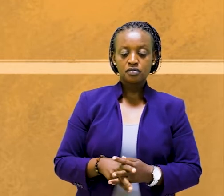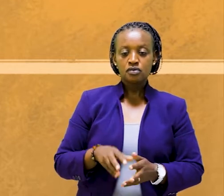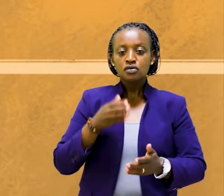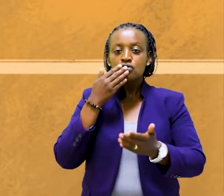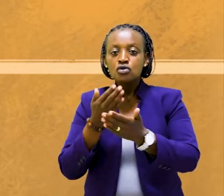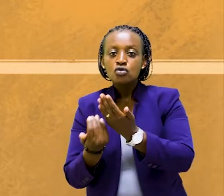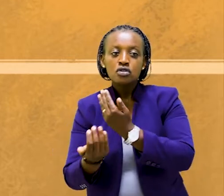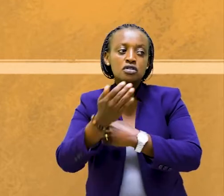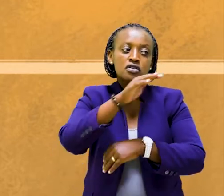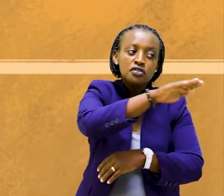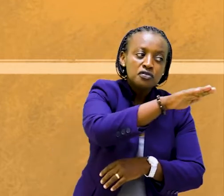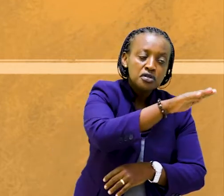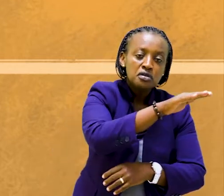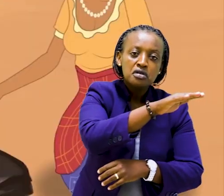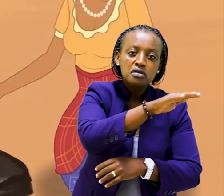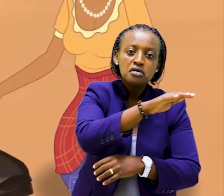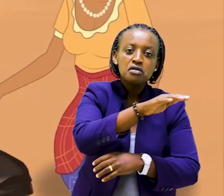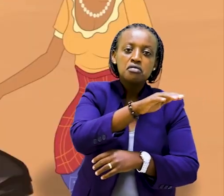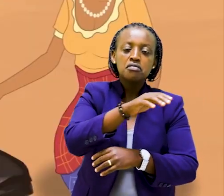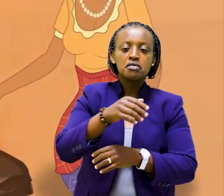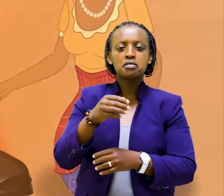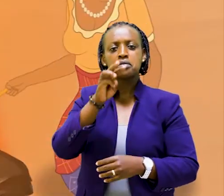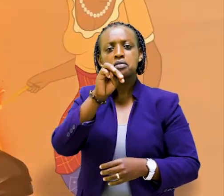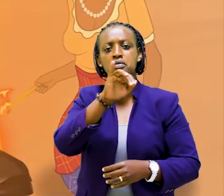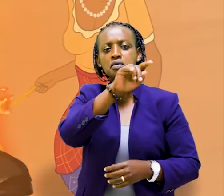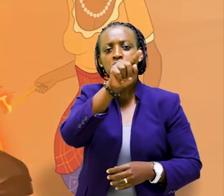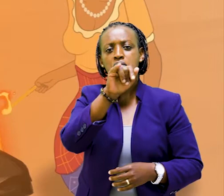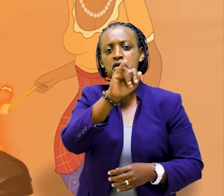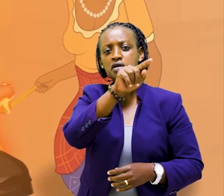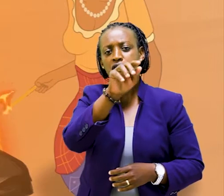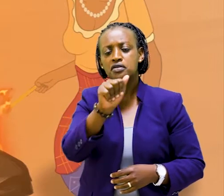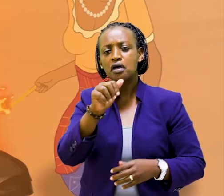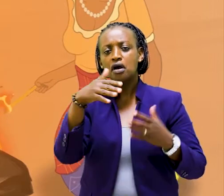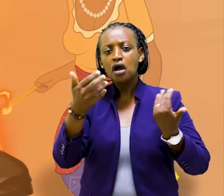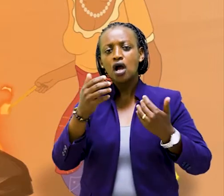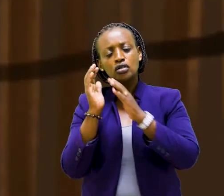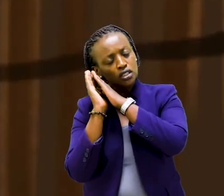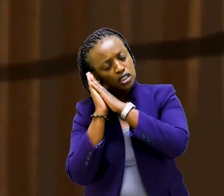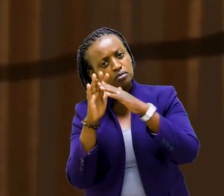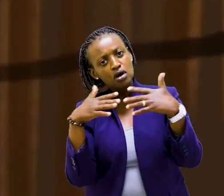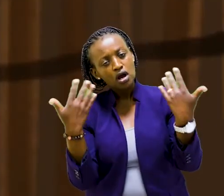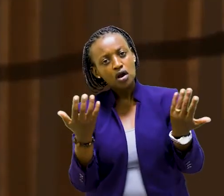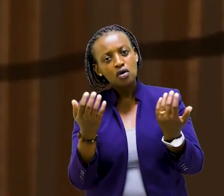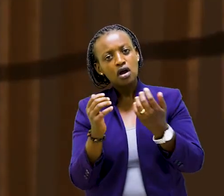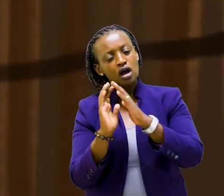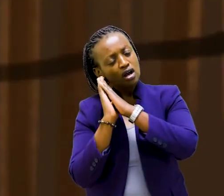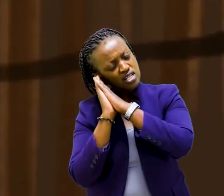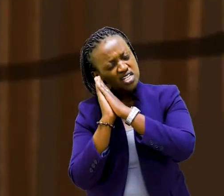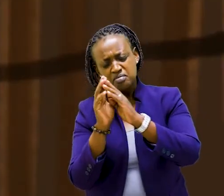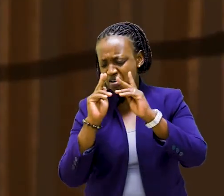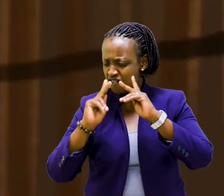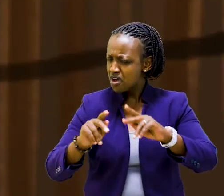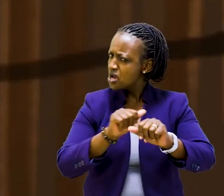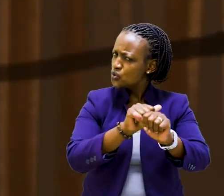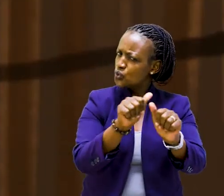Good evening, grandmother. Good evening, Mwiza. How did you sleep? I slept